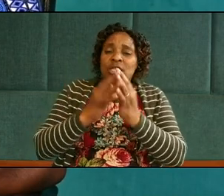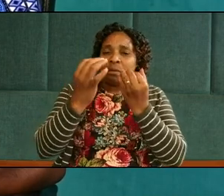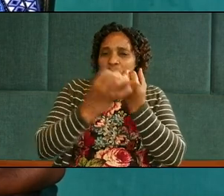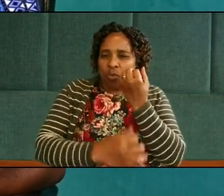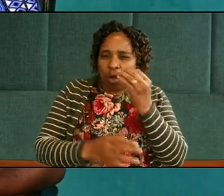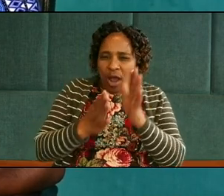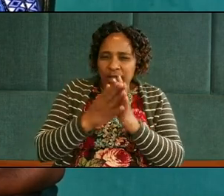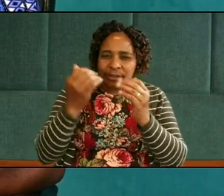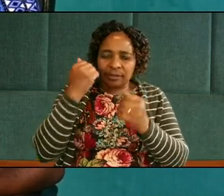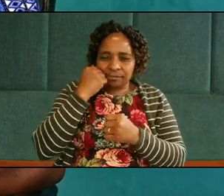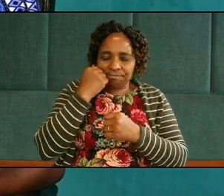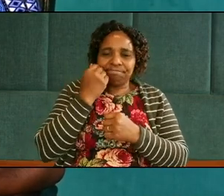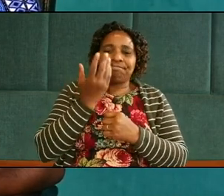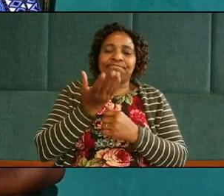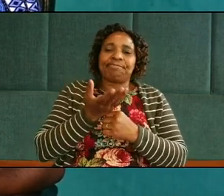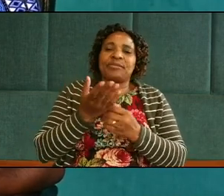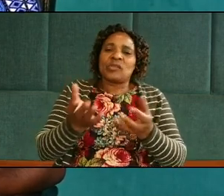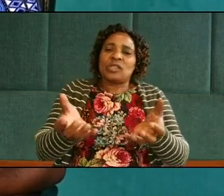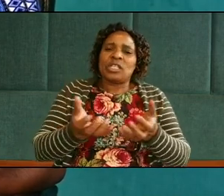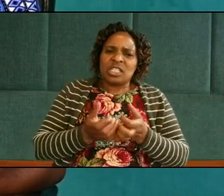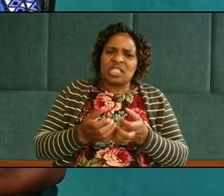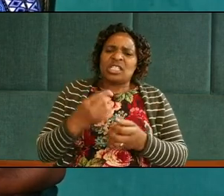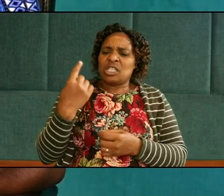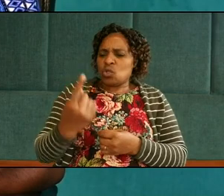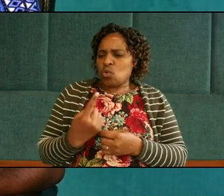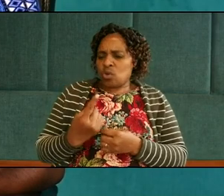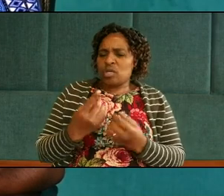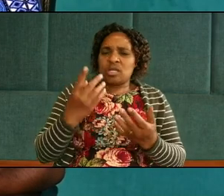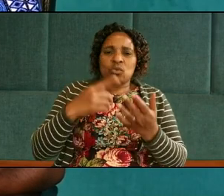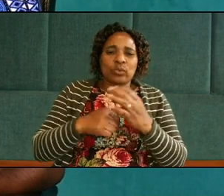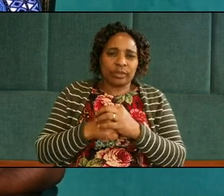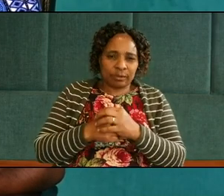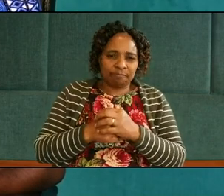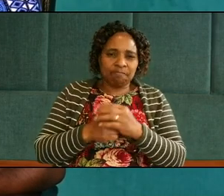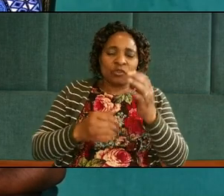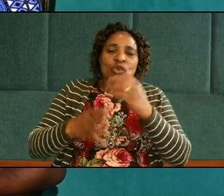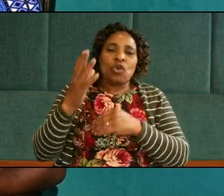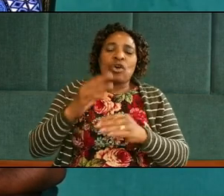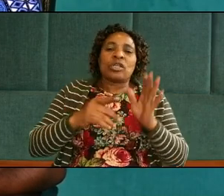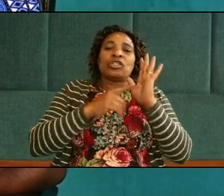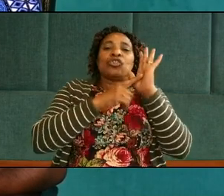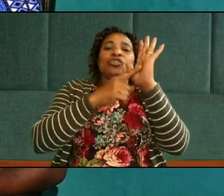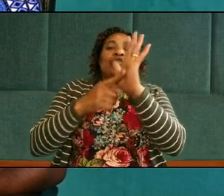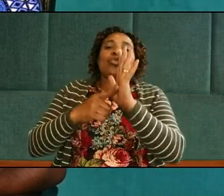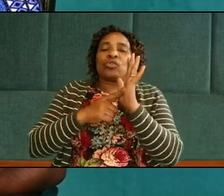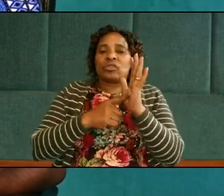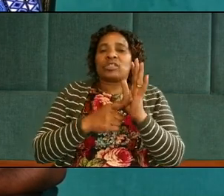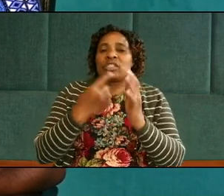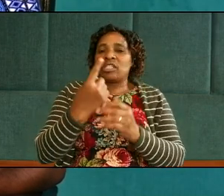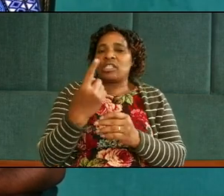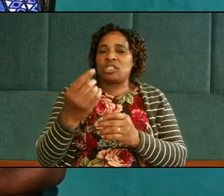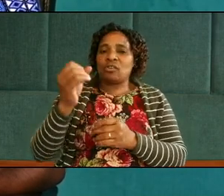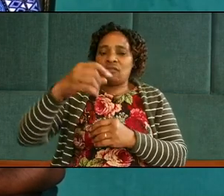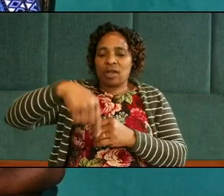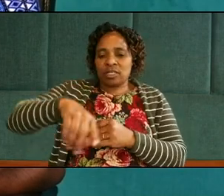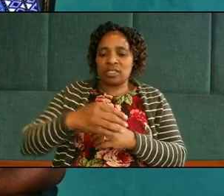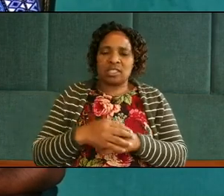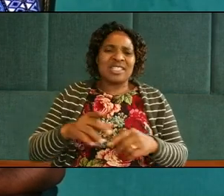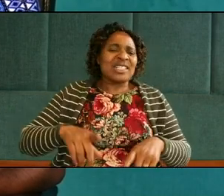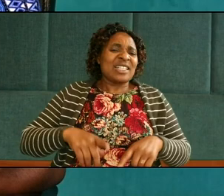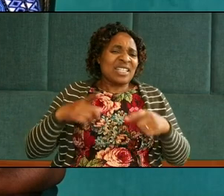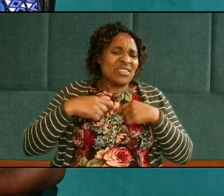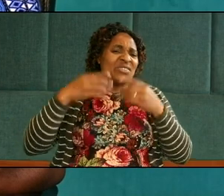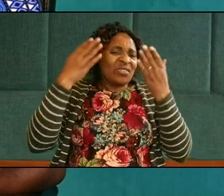sick, the needy, the lonely, is that God manifests in everyone. God lives in everyone.